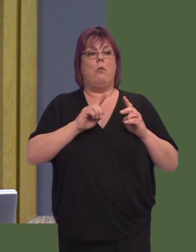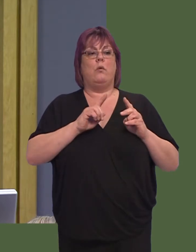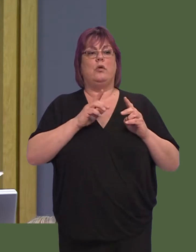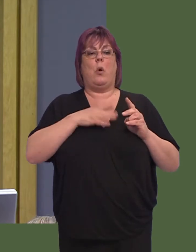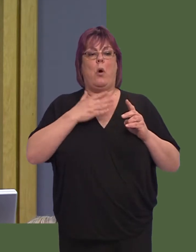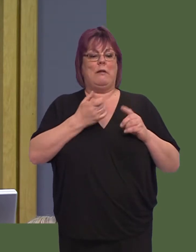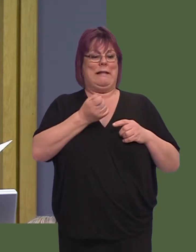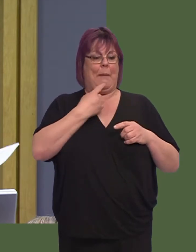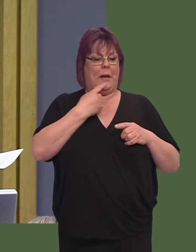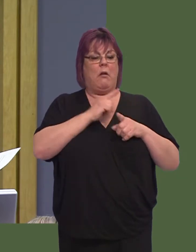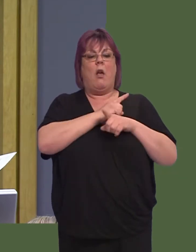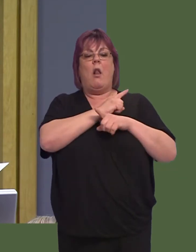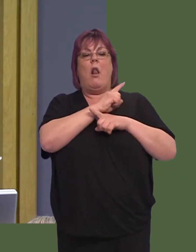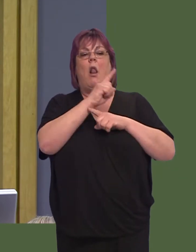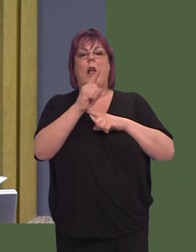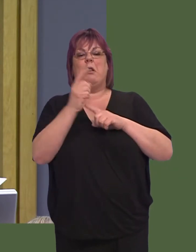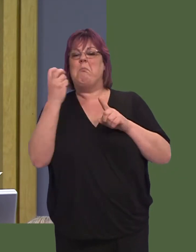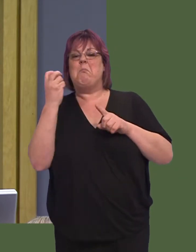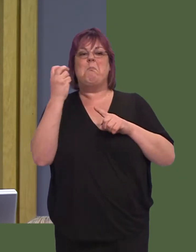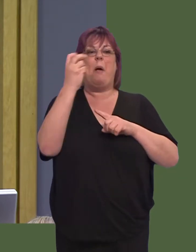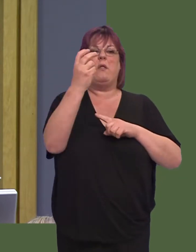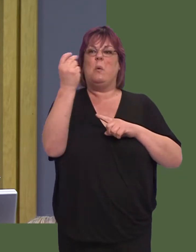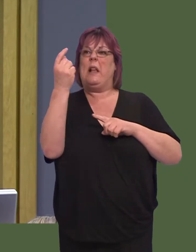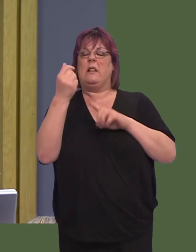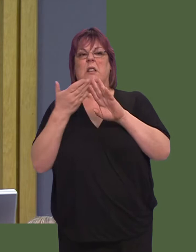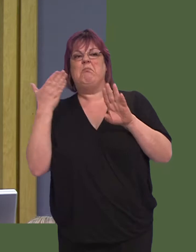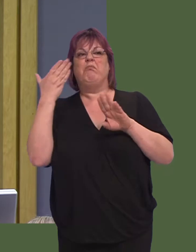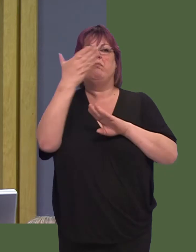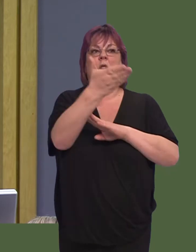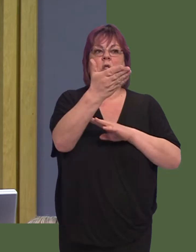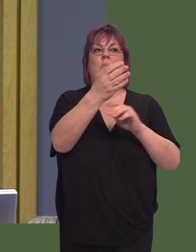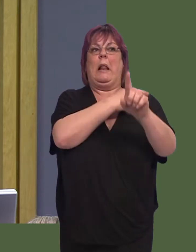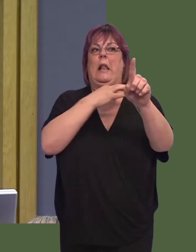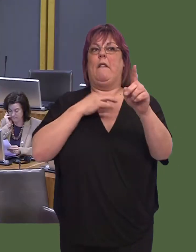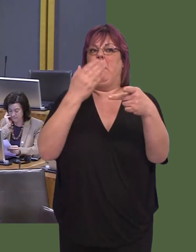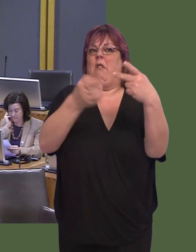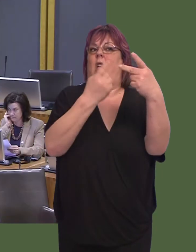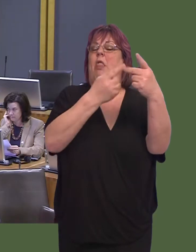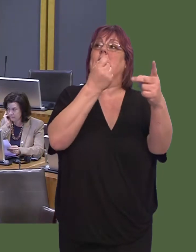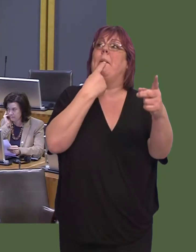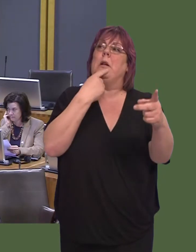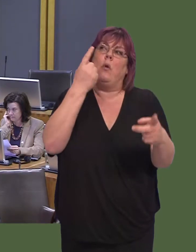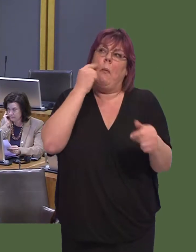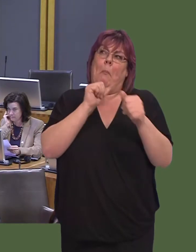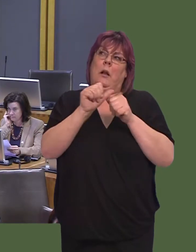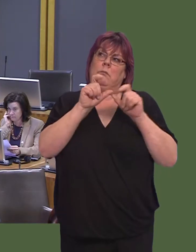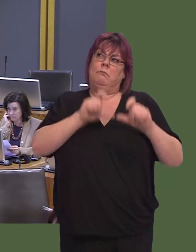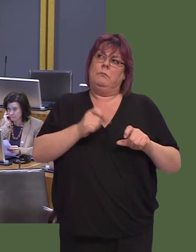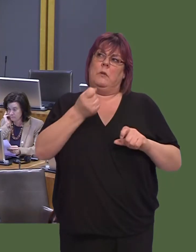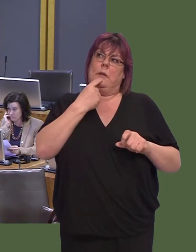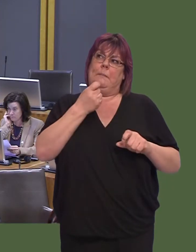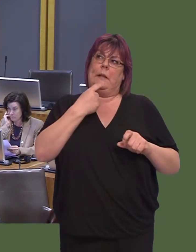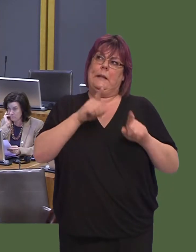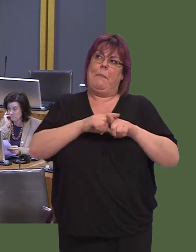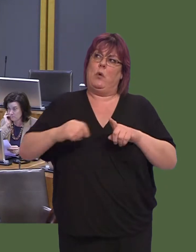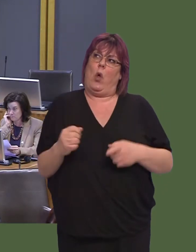the risks of travelling often on public transport after taking the 2nd dose? Well, I can inform